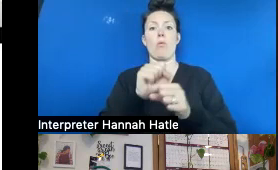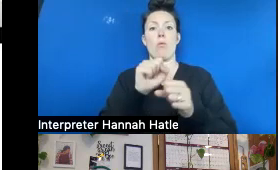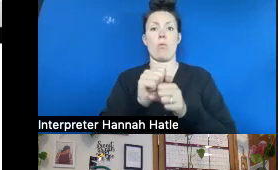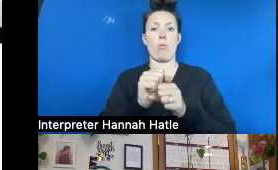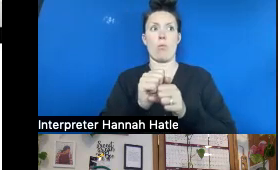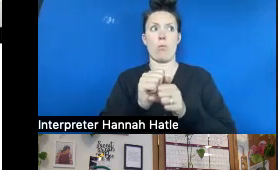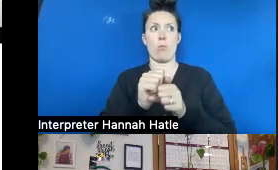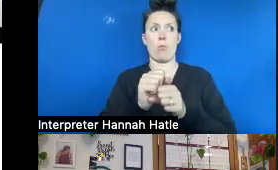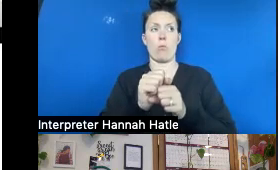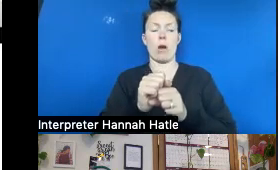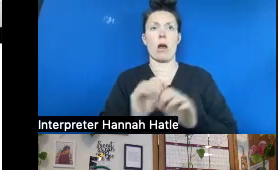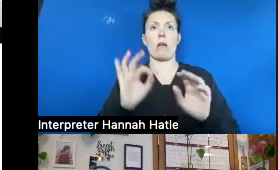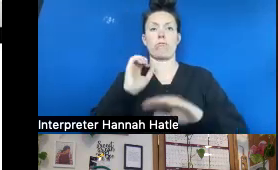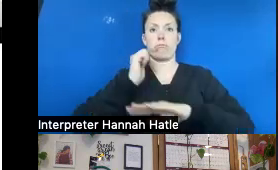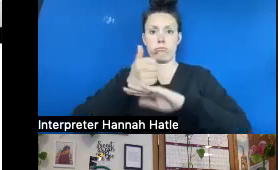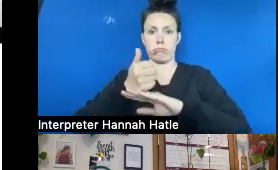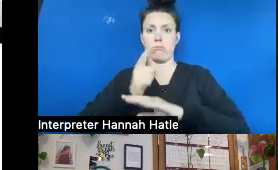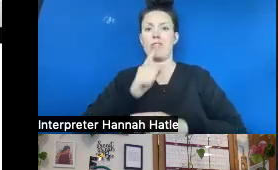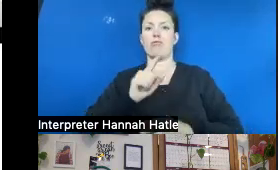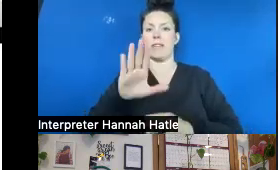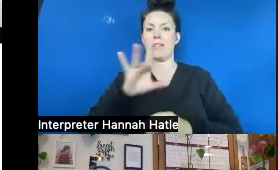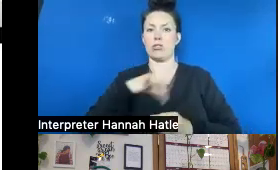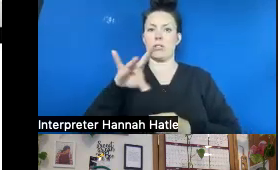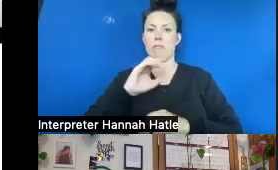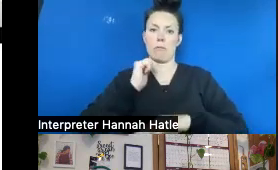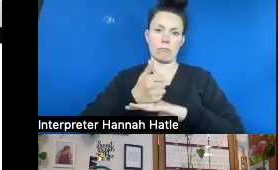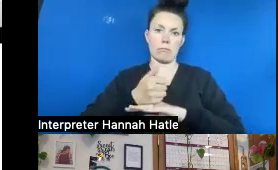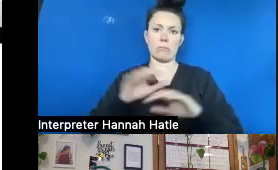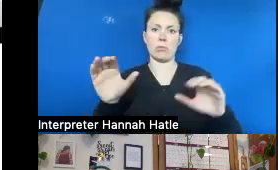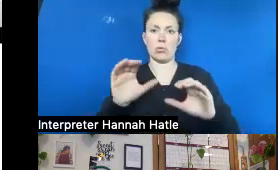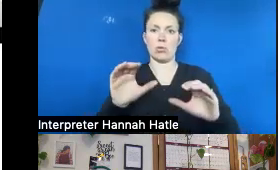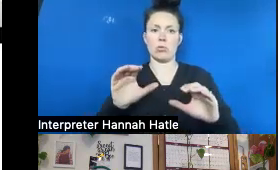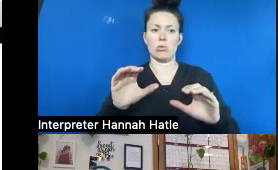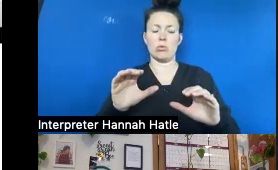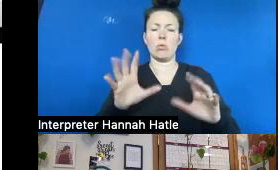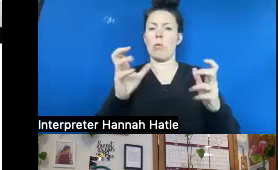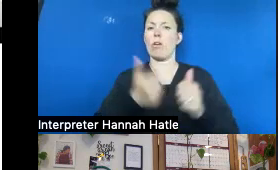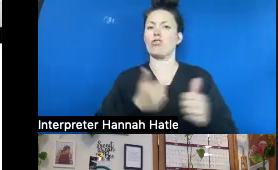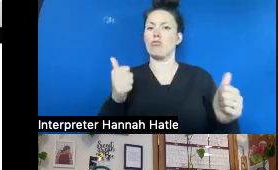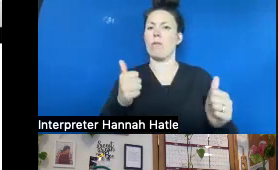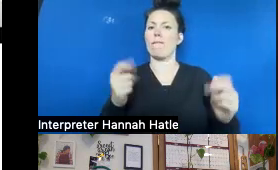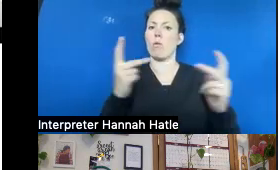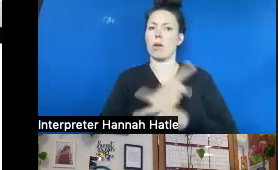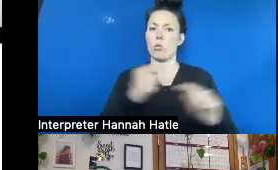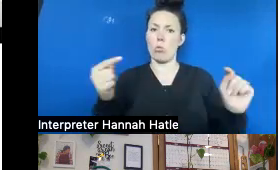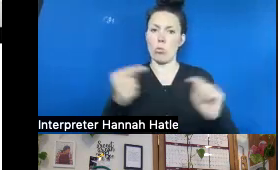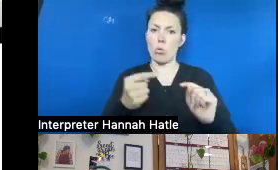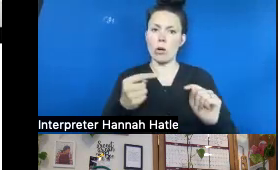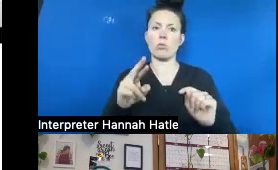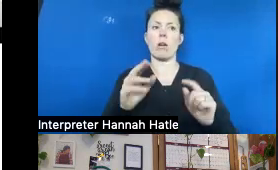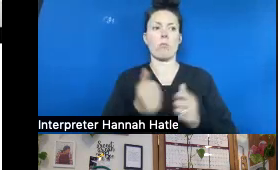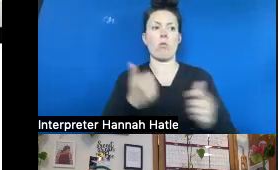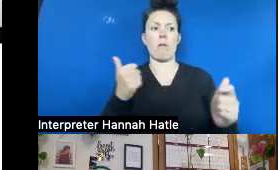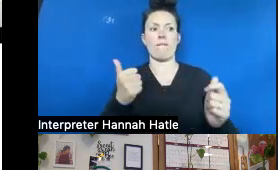the mindset and more the spirit set that I don't want to do any more harm to anybody that's already been